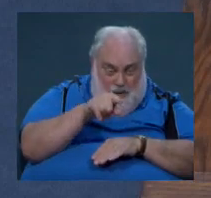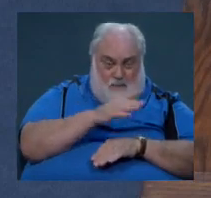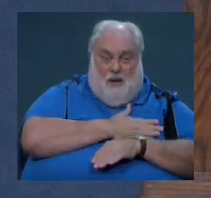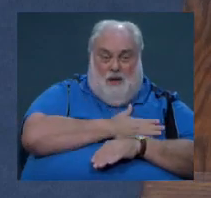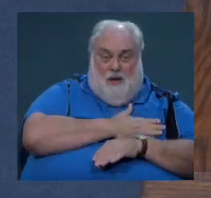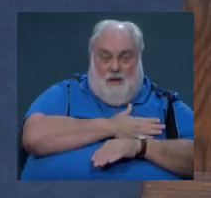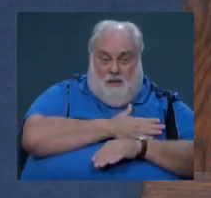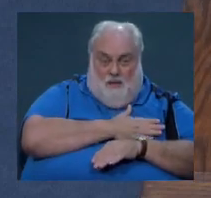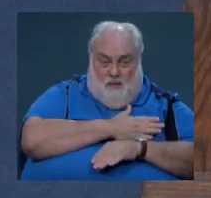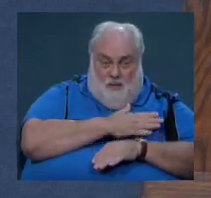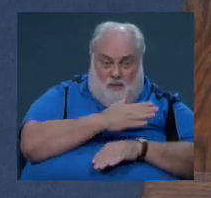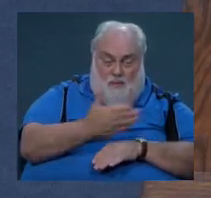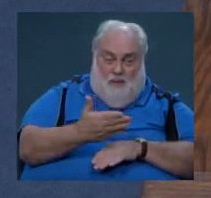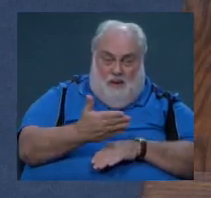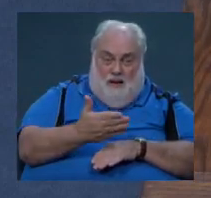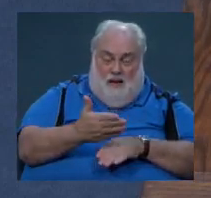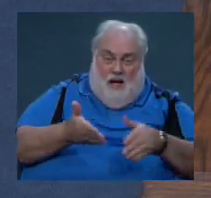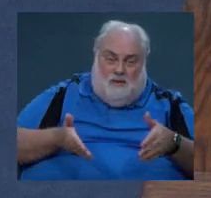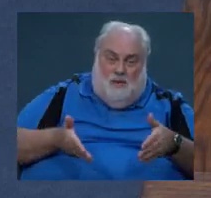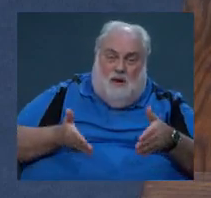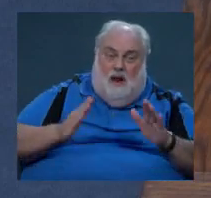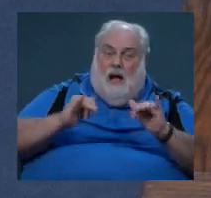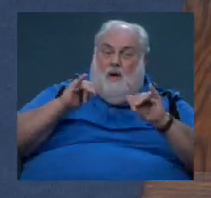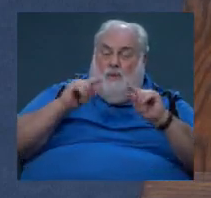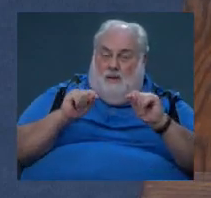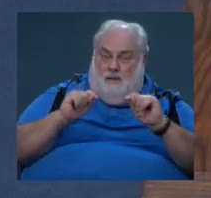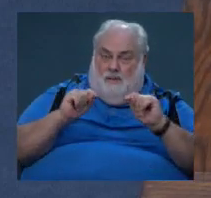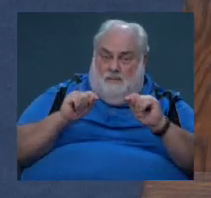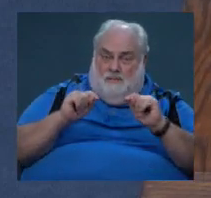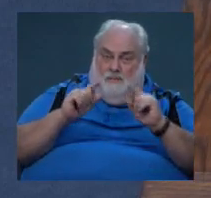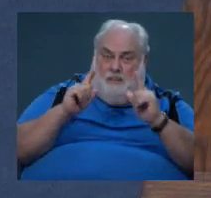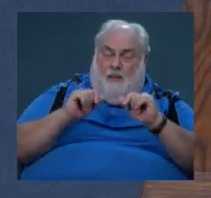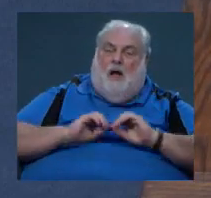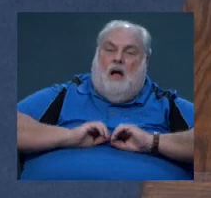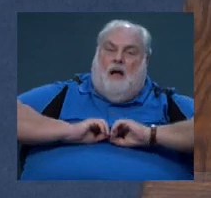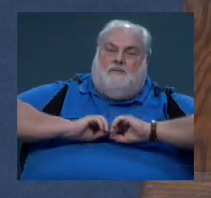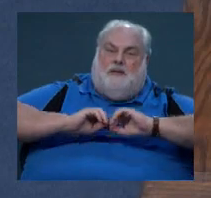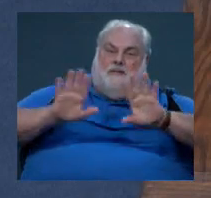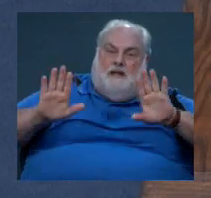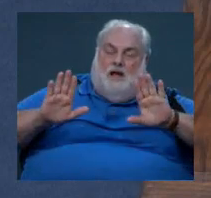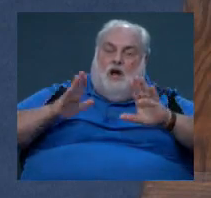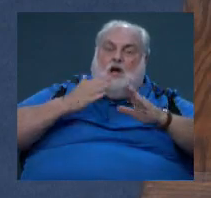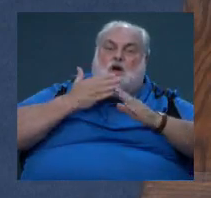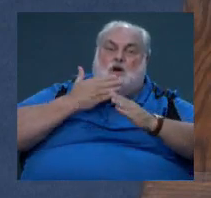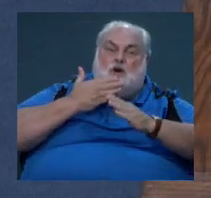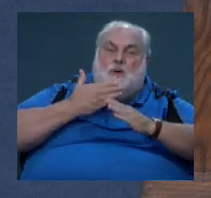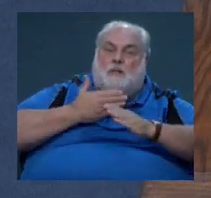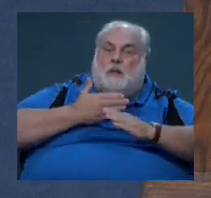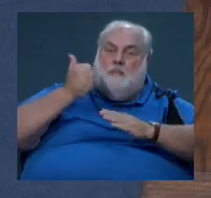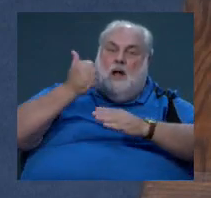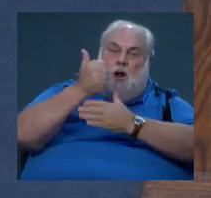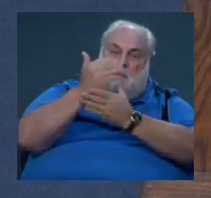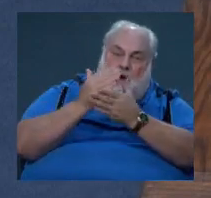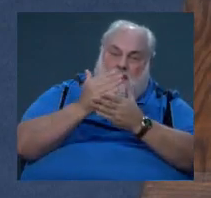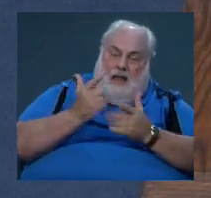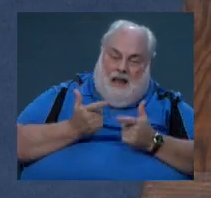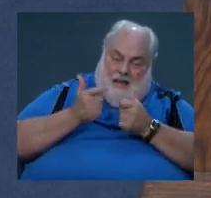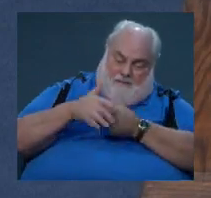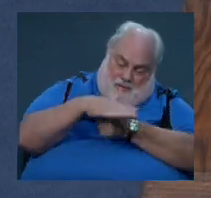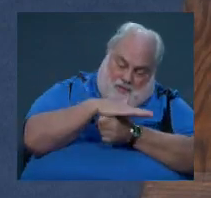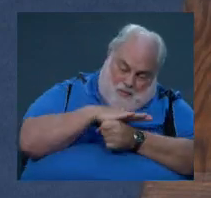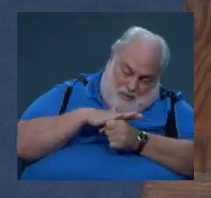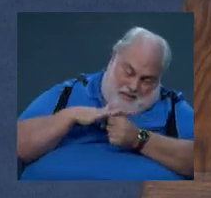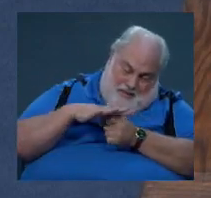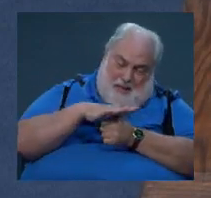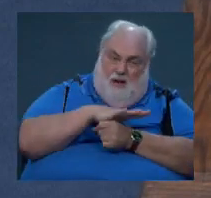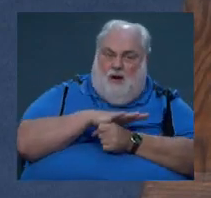go to the extent of allowing it when obviously a good share of the neighborhood that live directly around